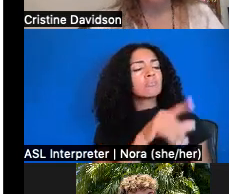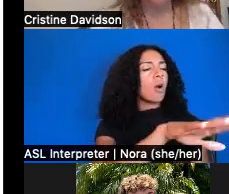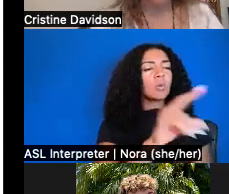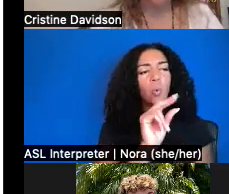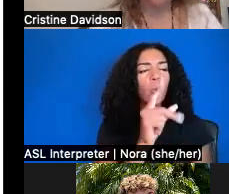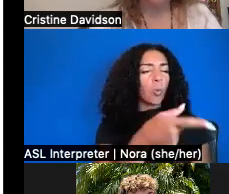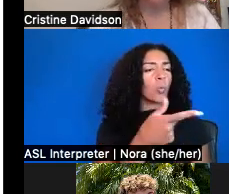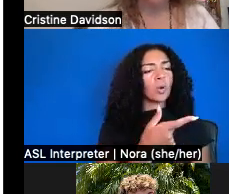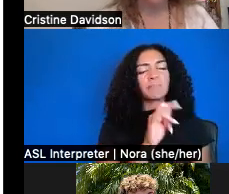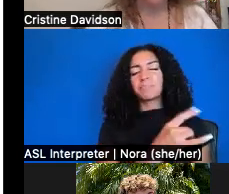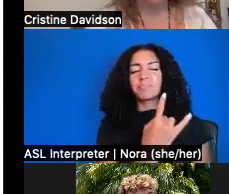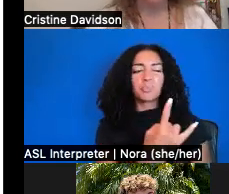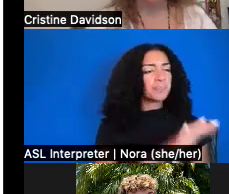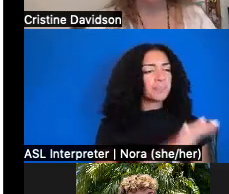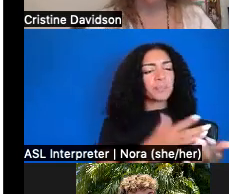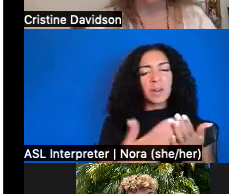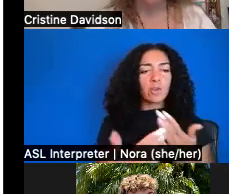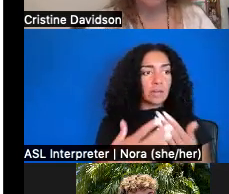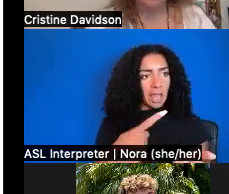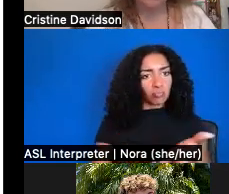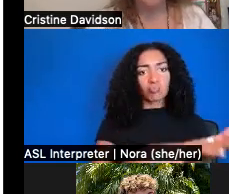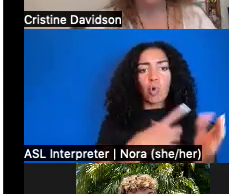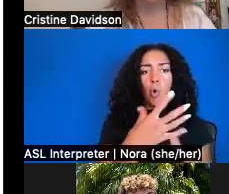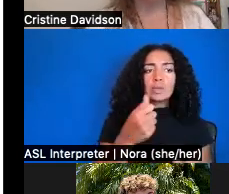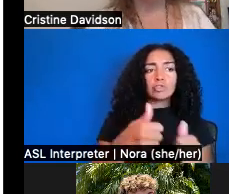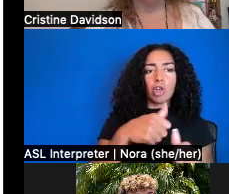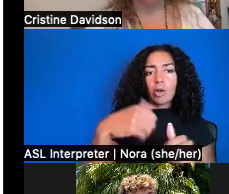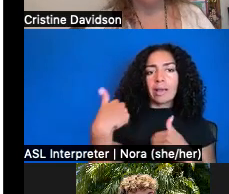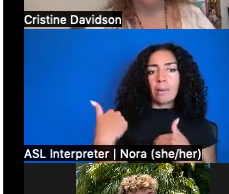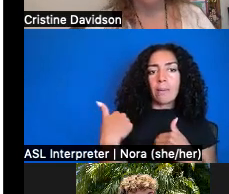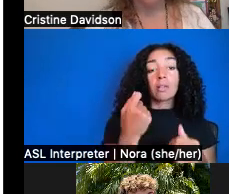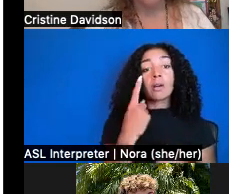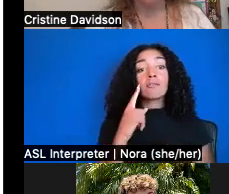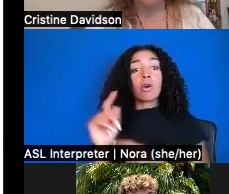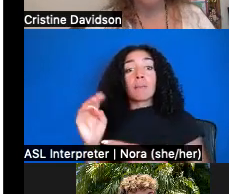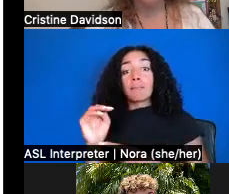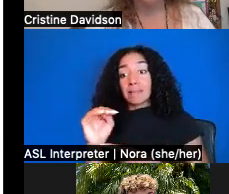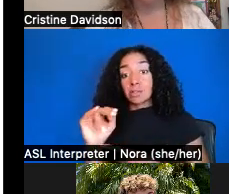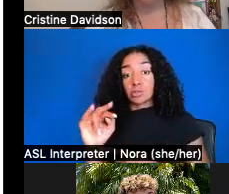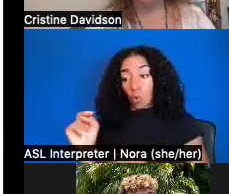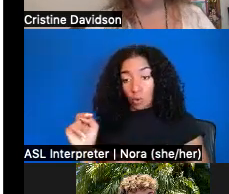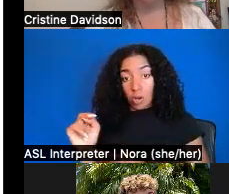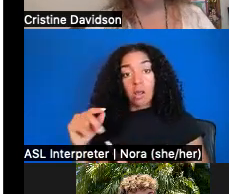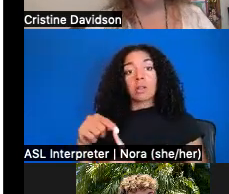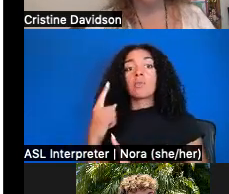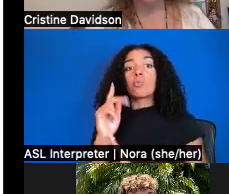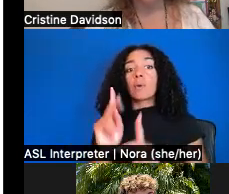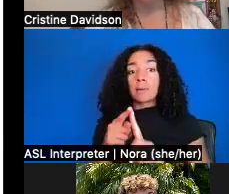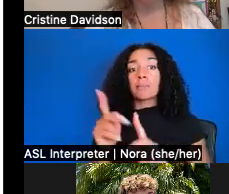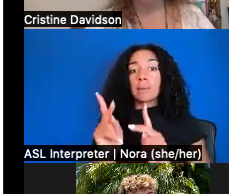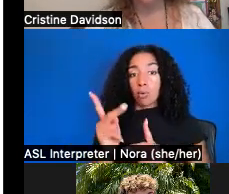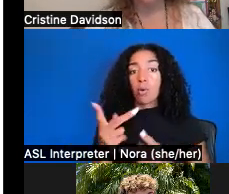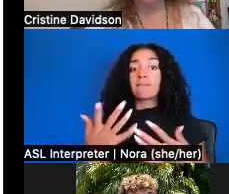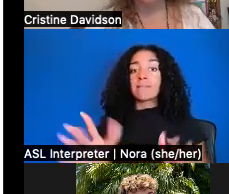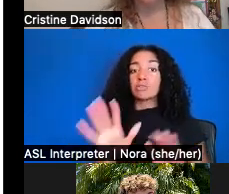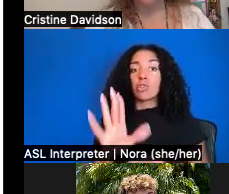So in Minnesota, once the clients have completed their prison sentence, they've been civilly committed, they can be placed in